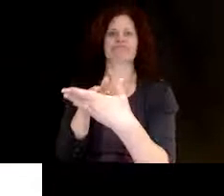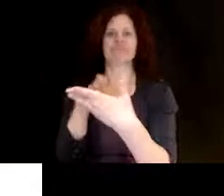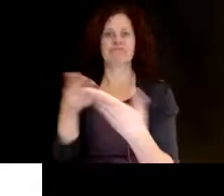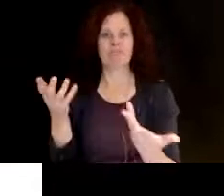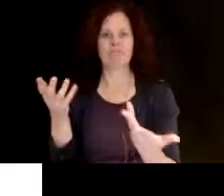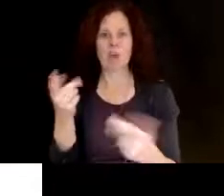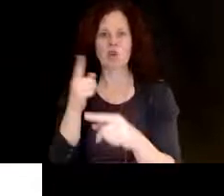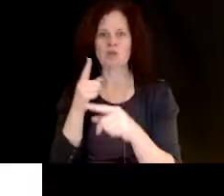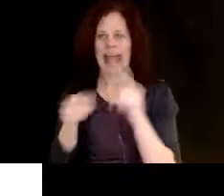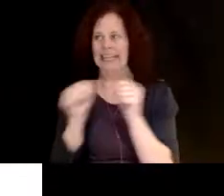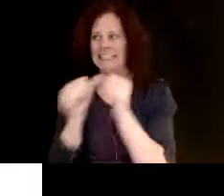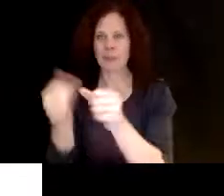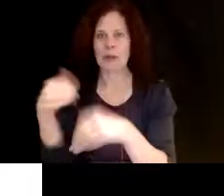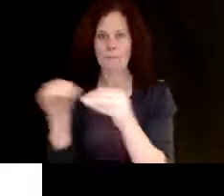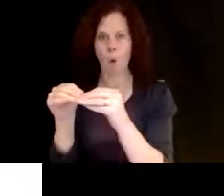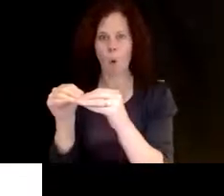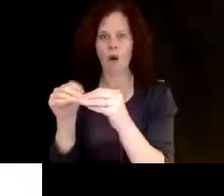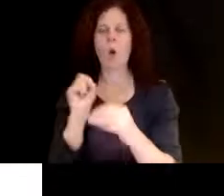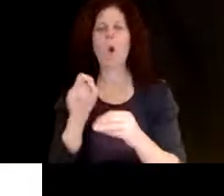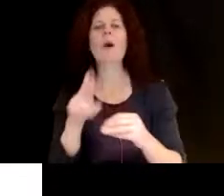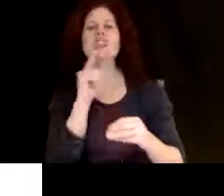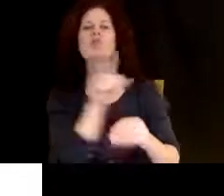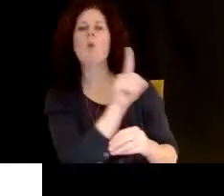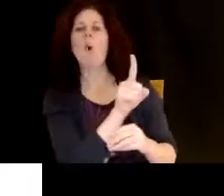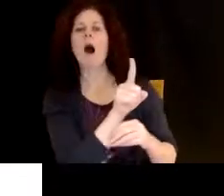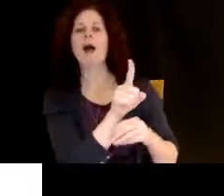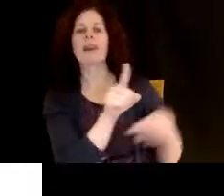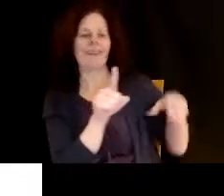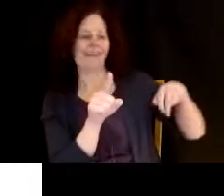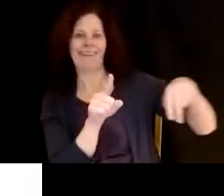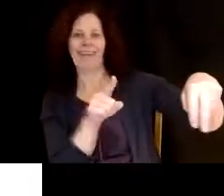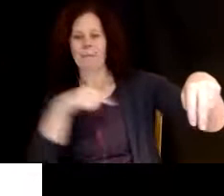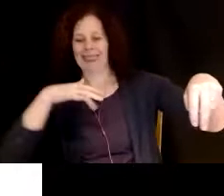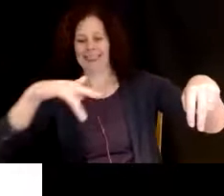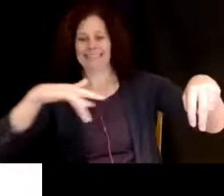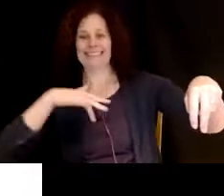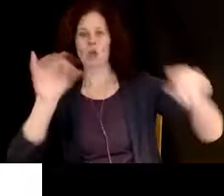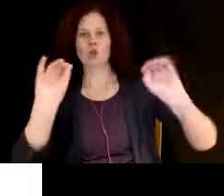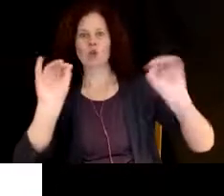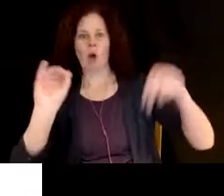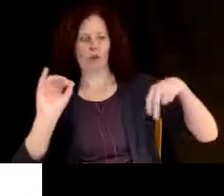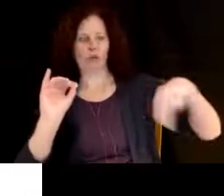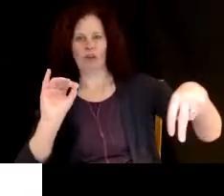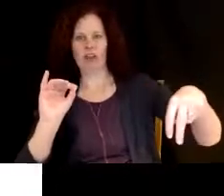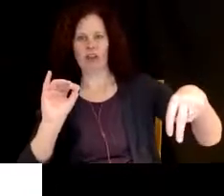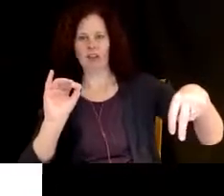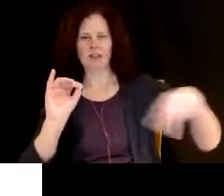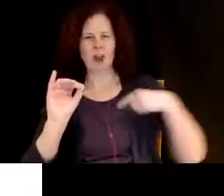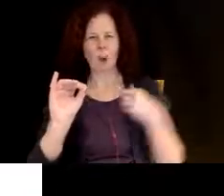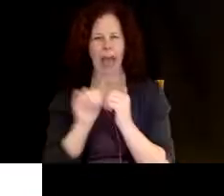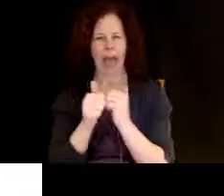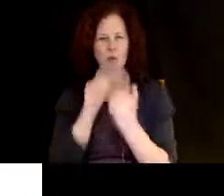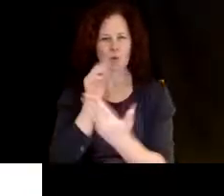had sidewalks on just one side of the road, but that doesn't provide, accessible and connected